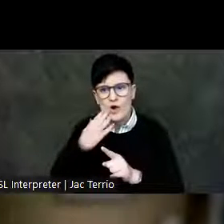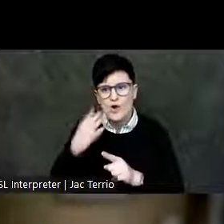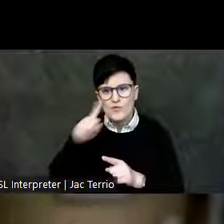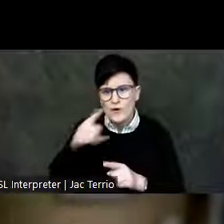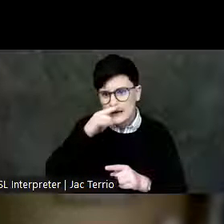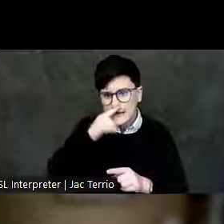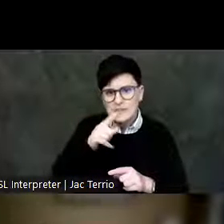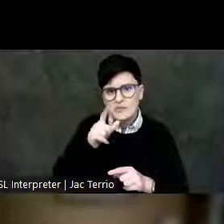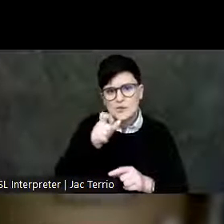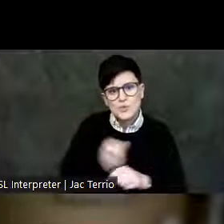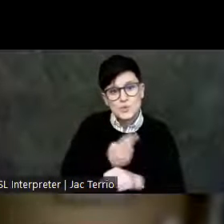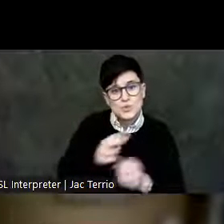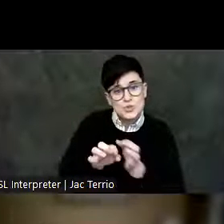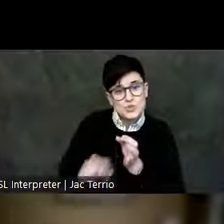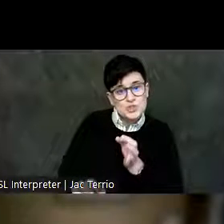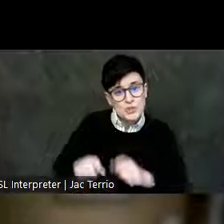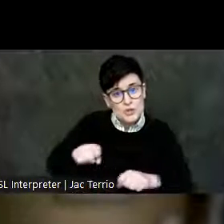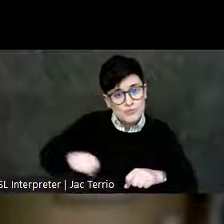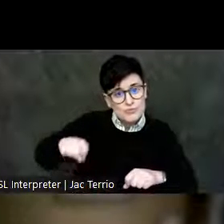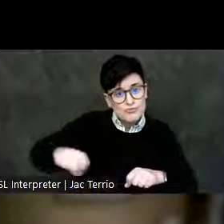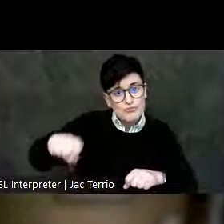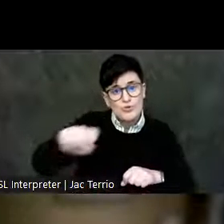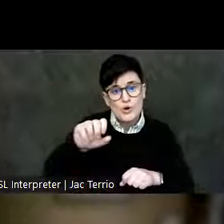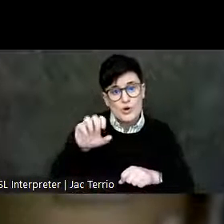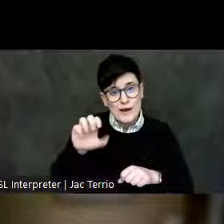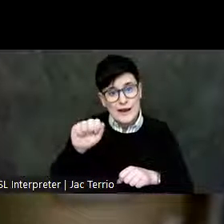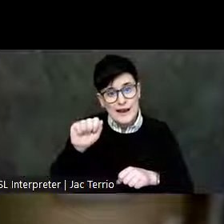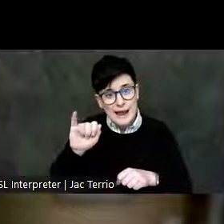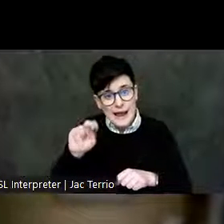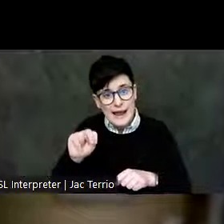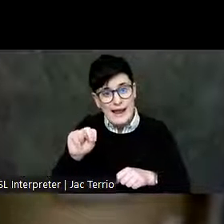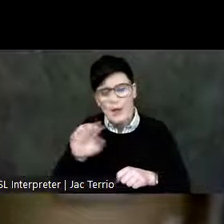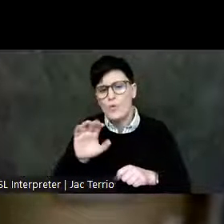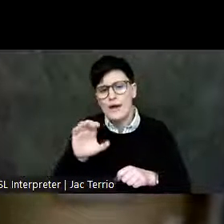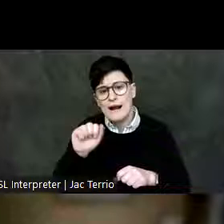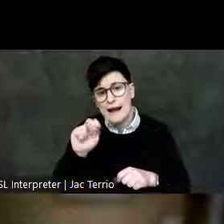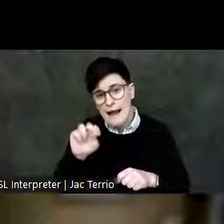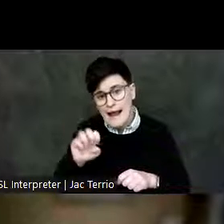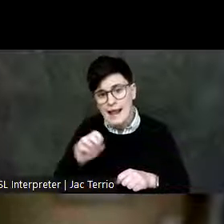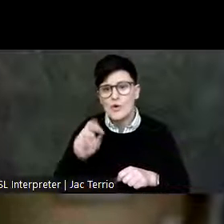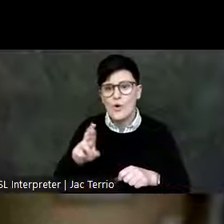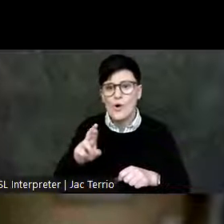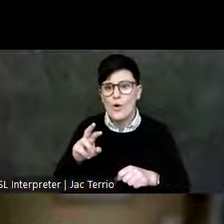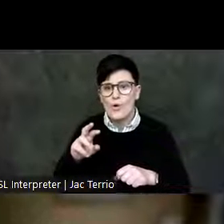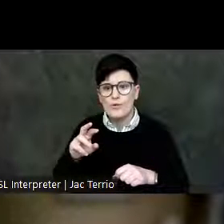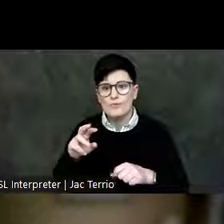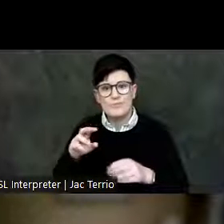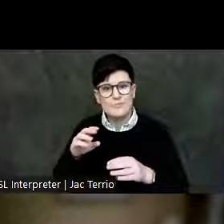more difficulty with mobility overall, and kind of rock scrambling isn't part of what they're able to do.